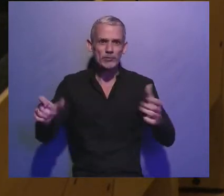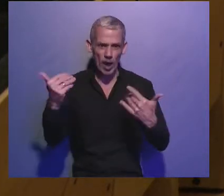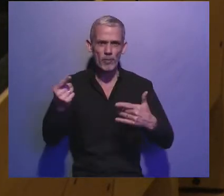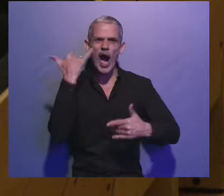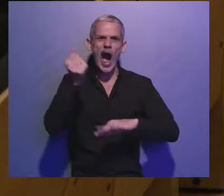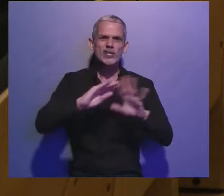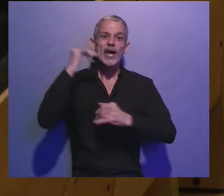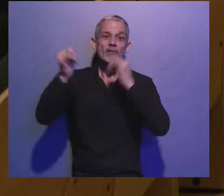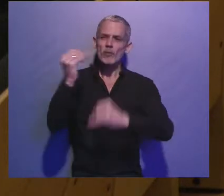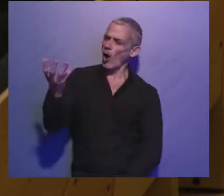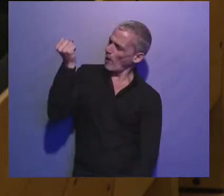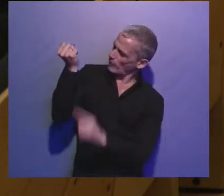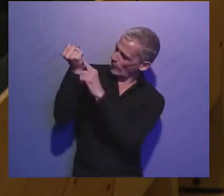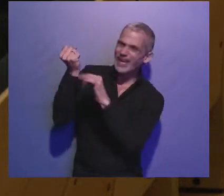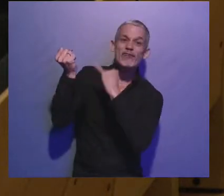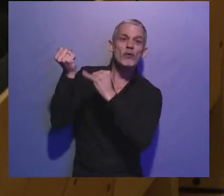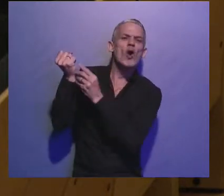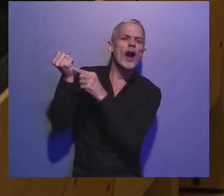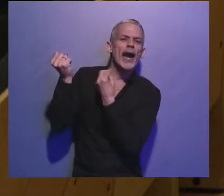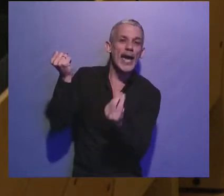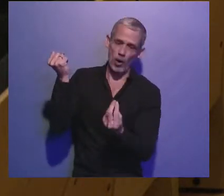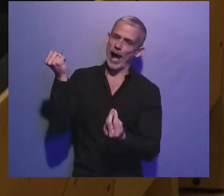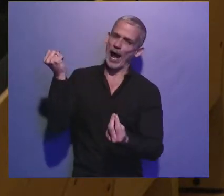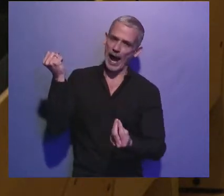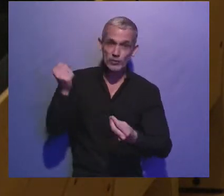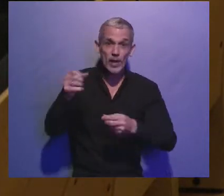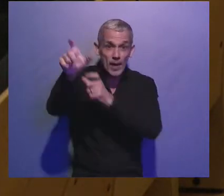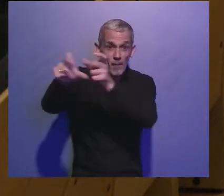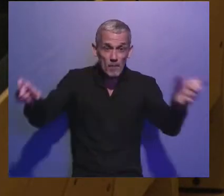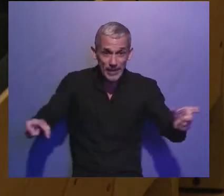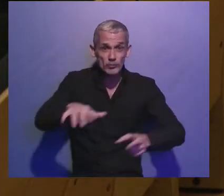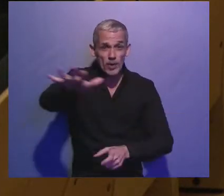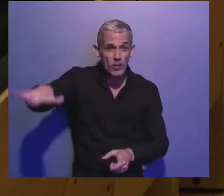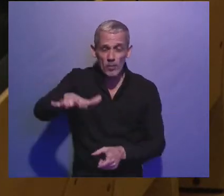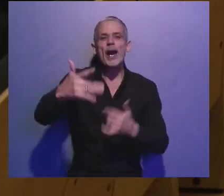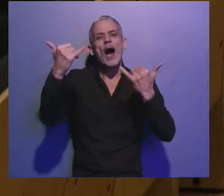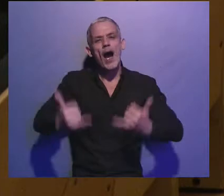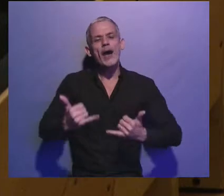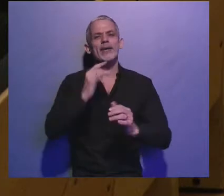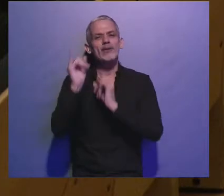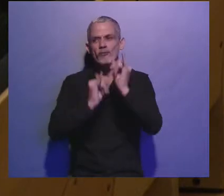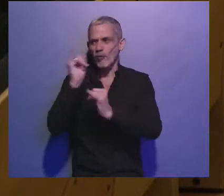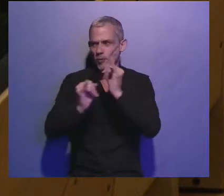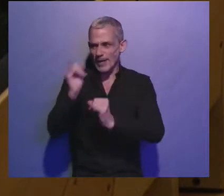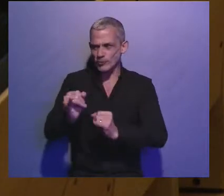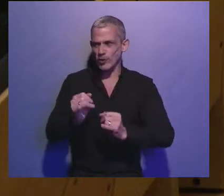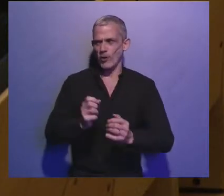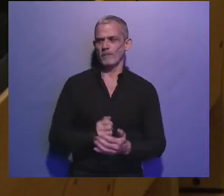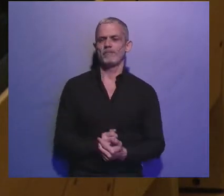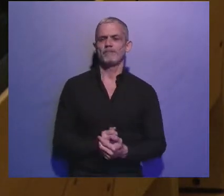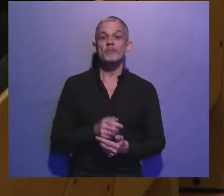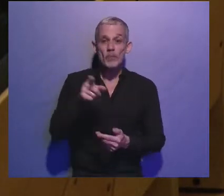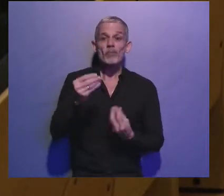guarantee the citizens that they will have access to information and then use it, the population has very powerful instruments